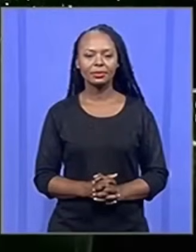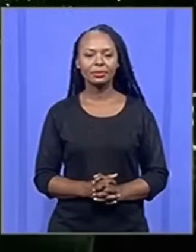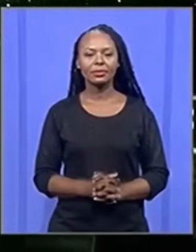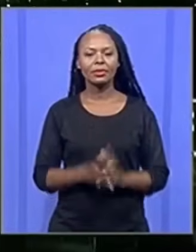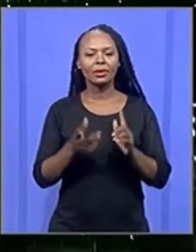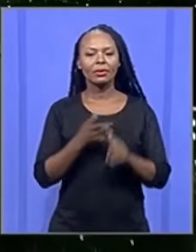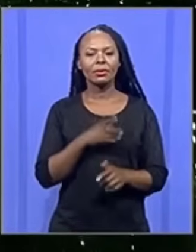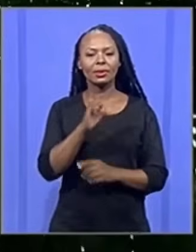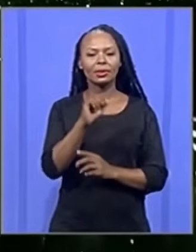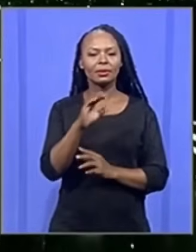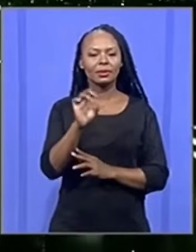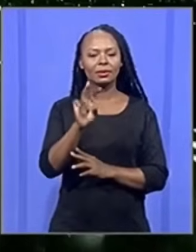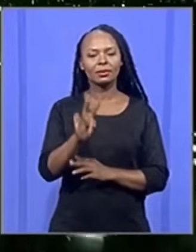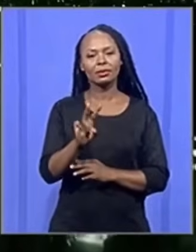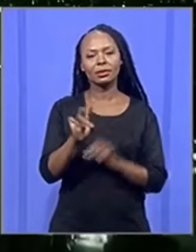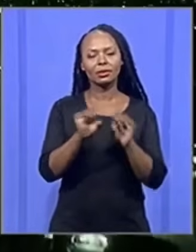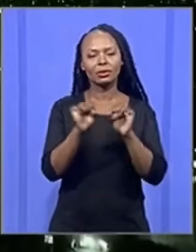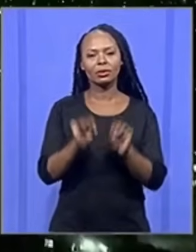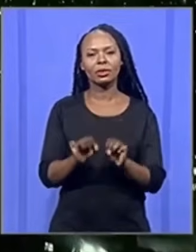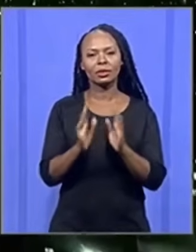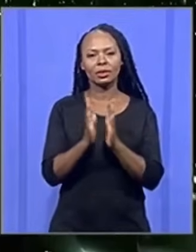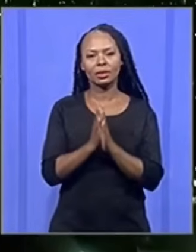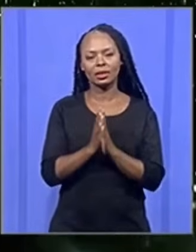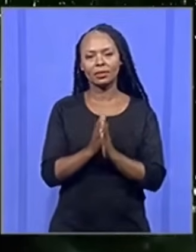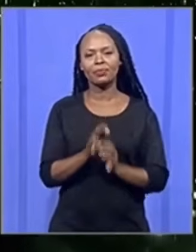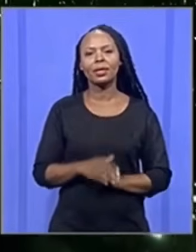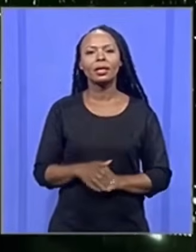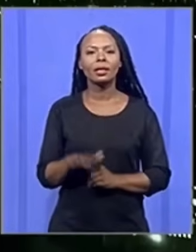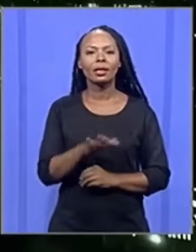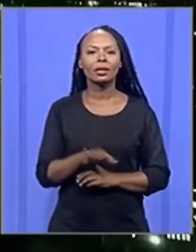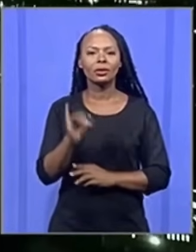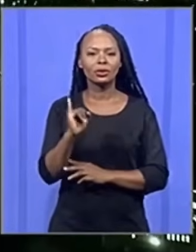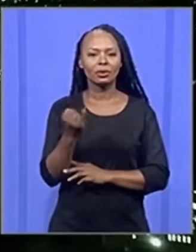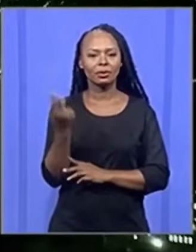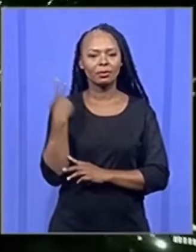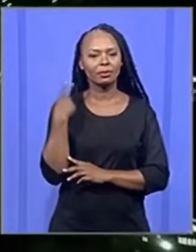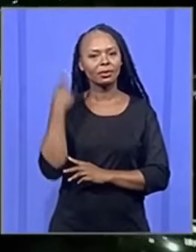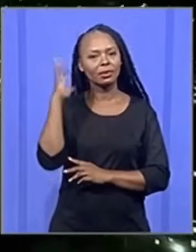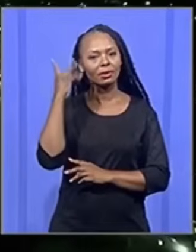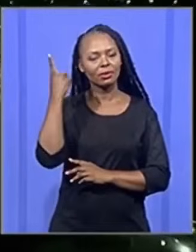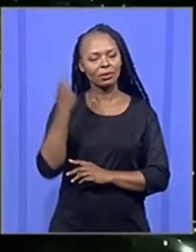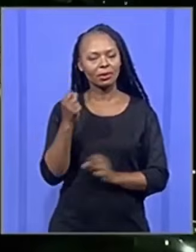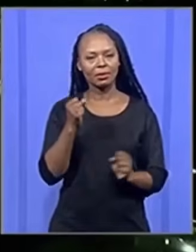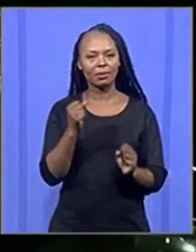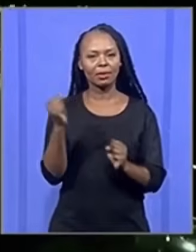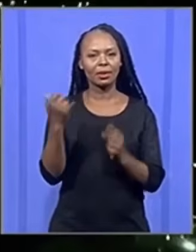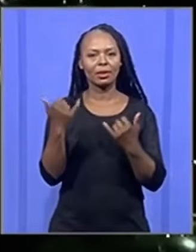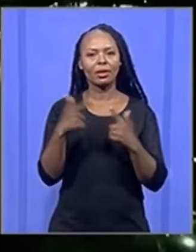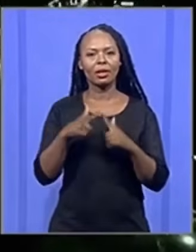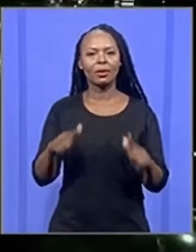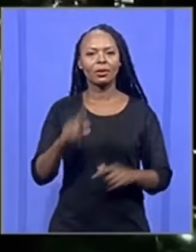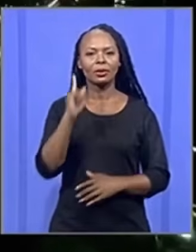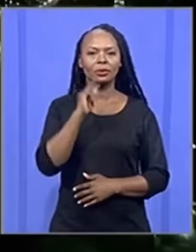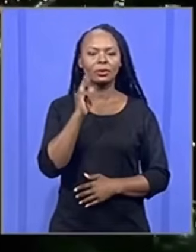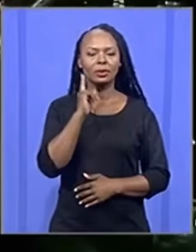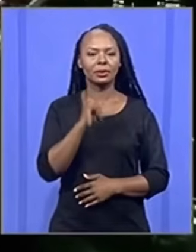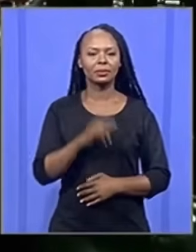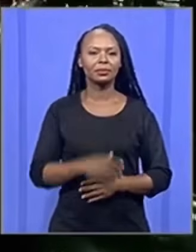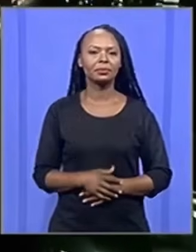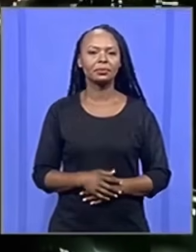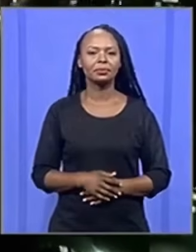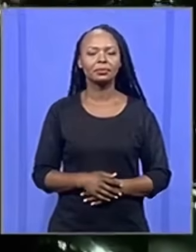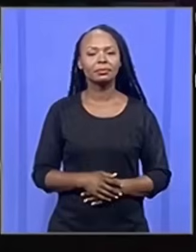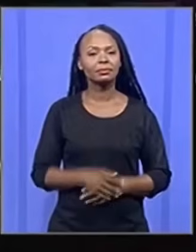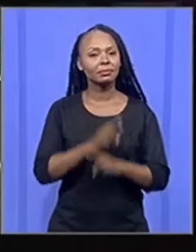tlhamalalo go tswa SABC Studio 10 Auckland Park, Johannesburg. Nna le Triforce Ntswelengwe re go tlisetsa kgaso ya dikgang tsa